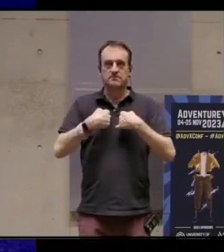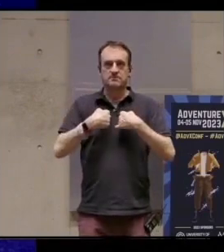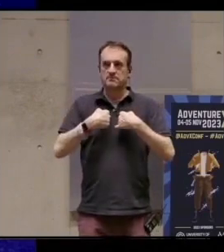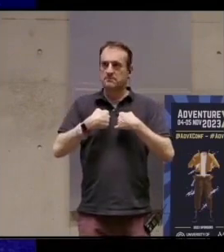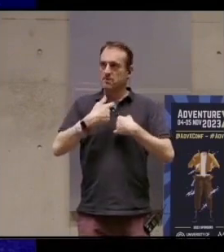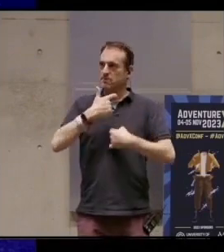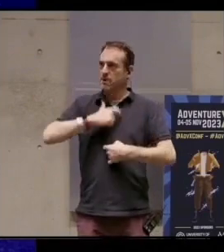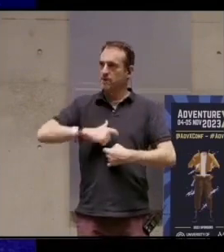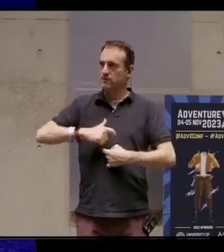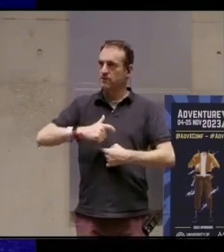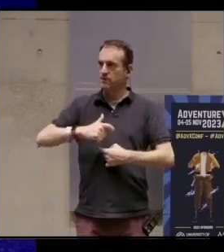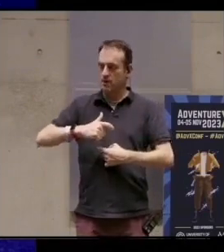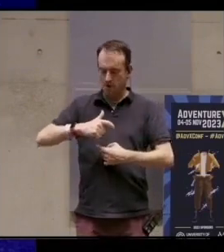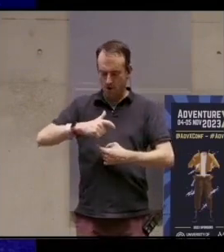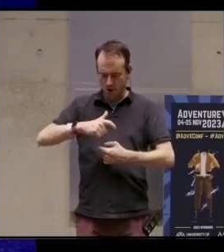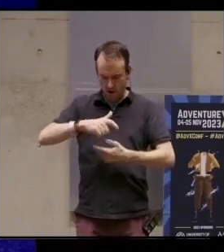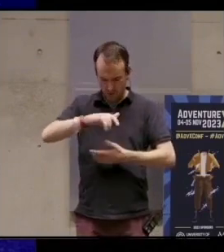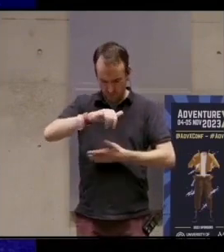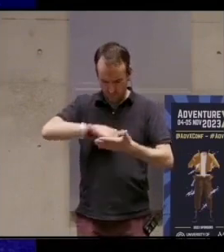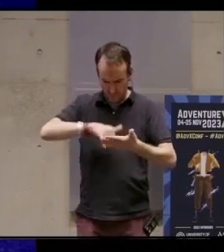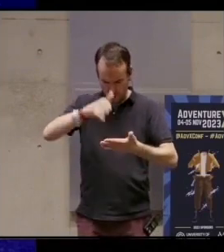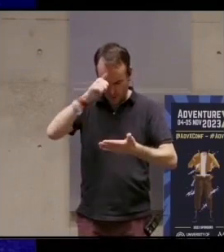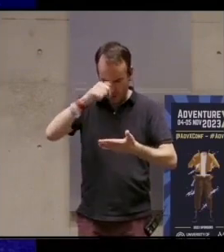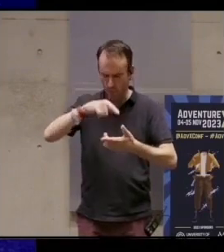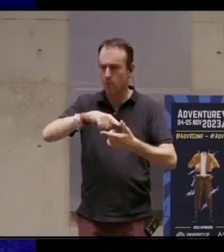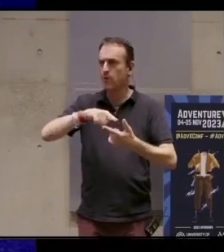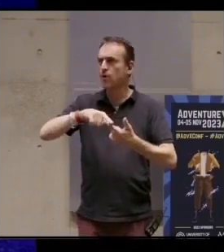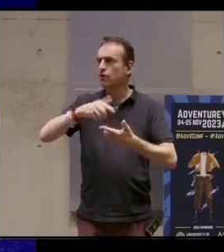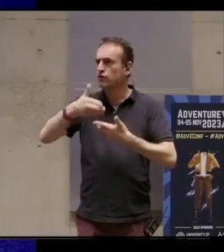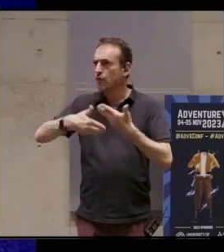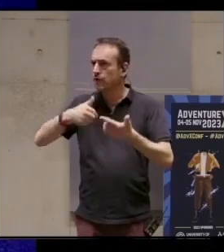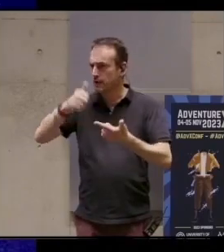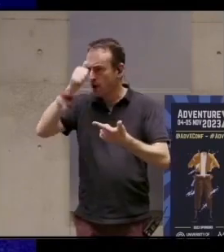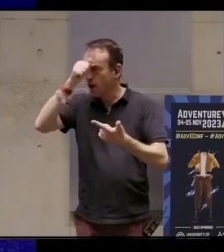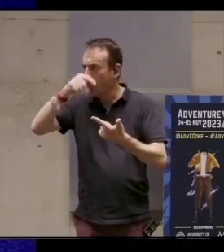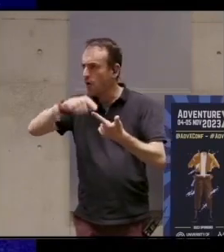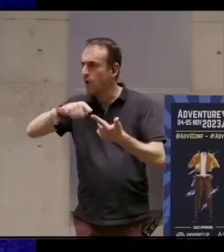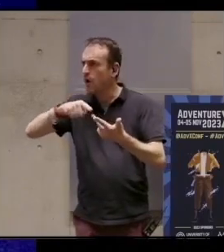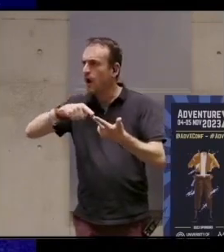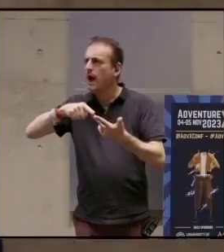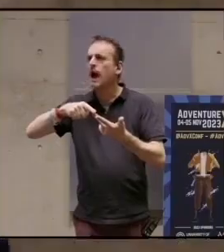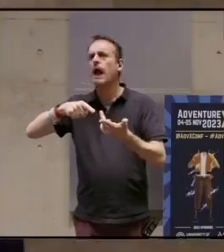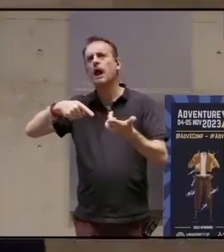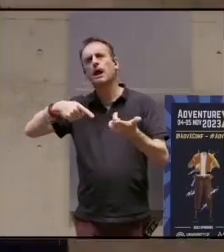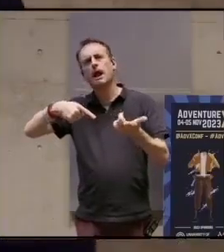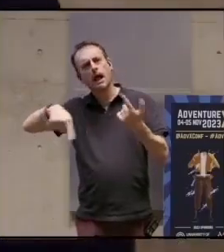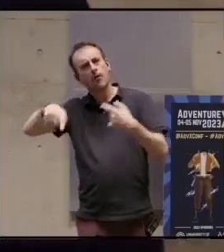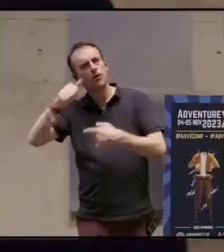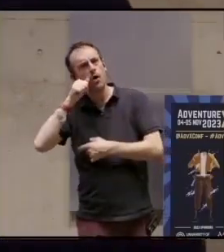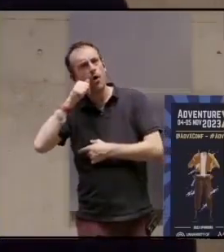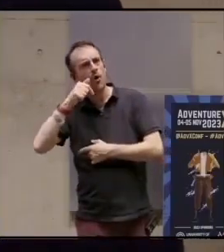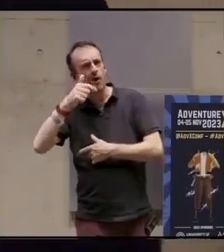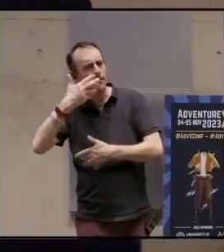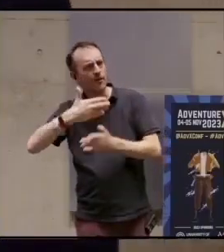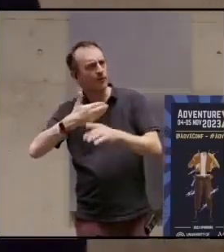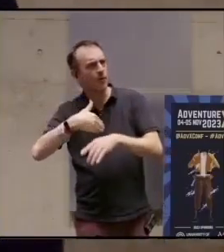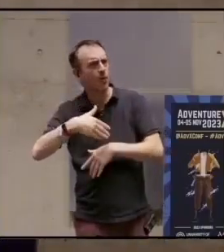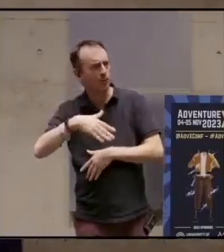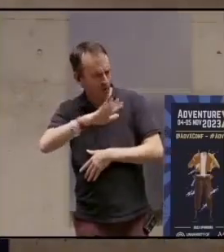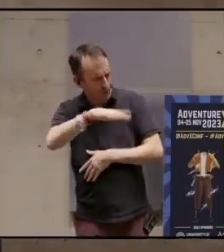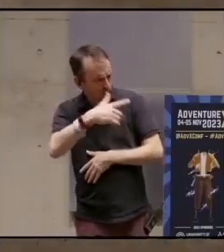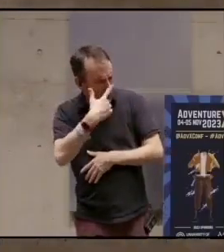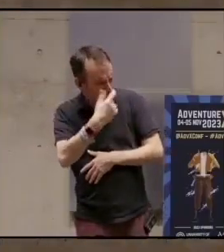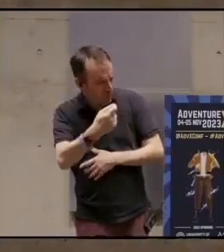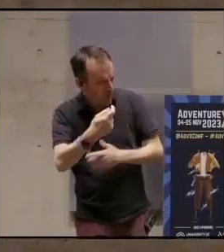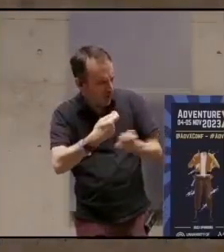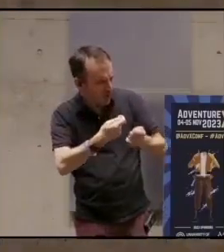You know the script, you have the most familiarity with the situation, and they know that you haven't done it before, but they're like, you can handle this, right?